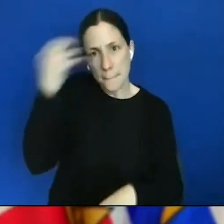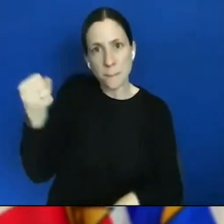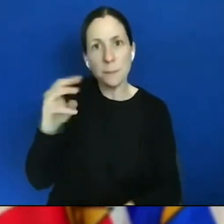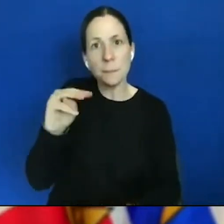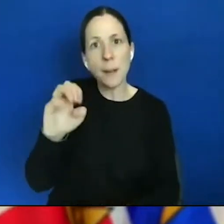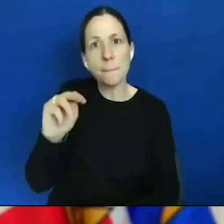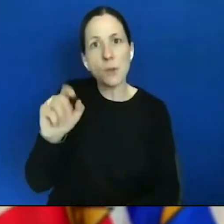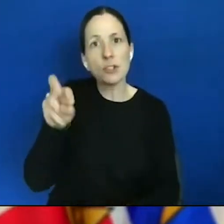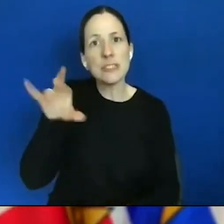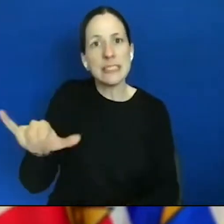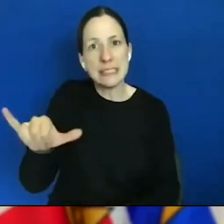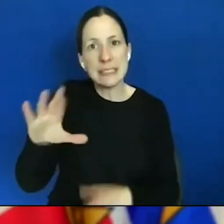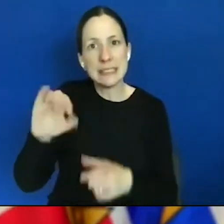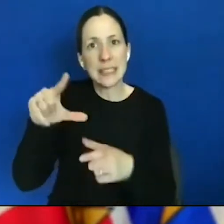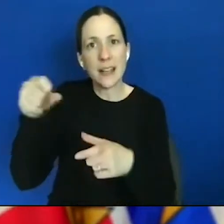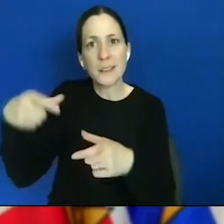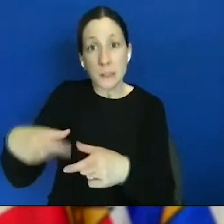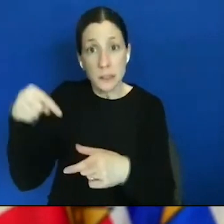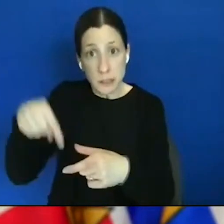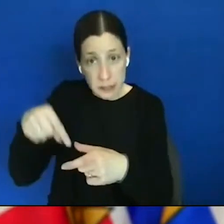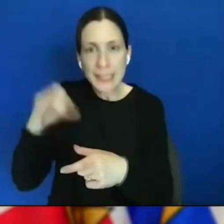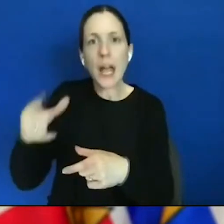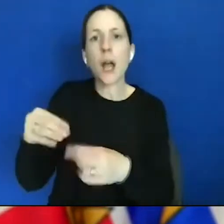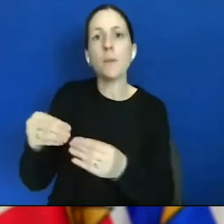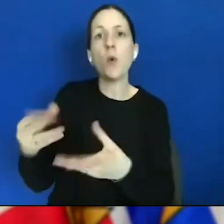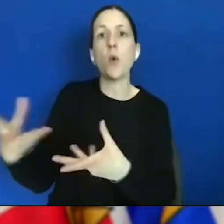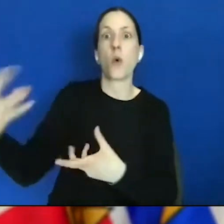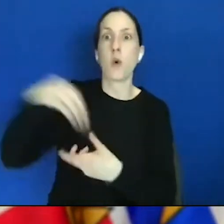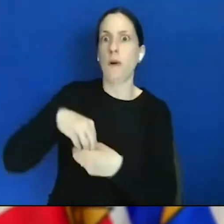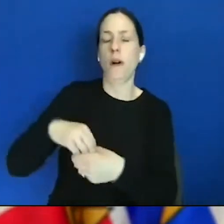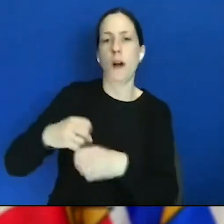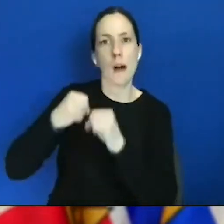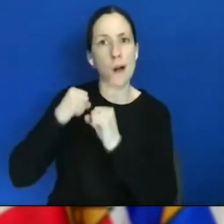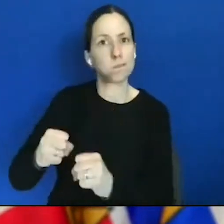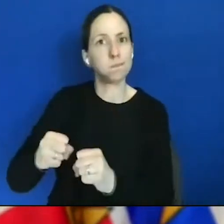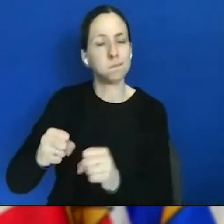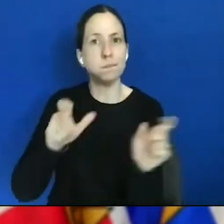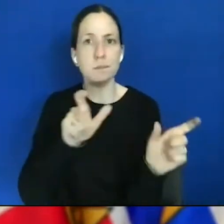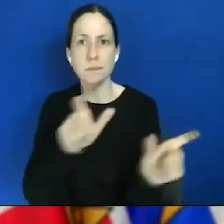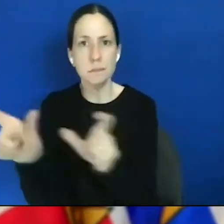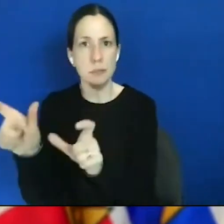protection against the virus. And it may be that